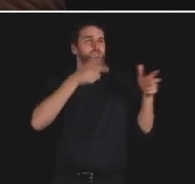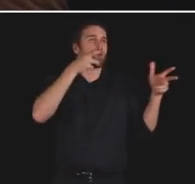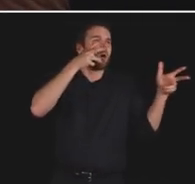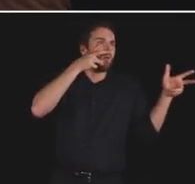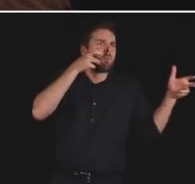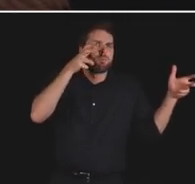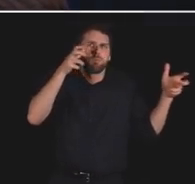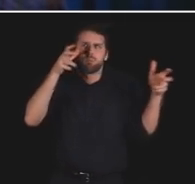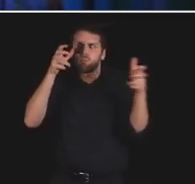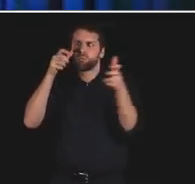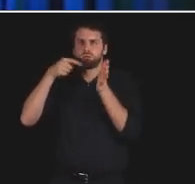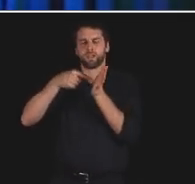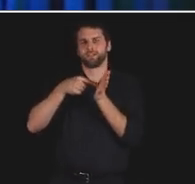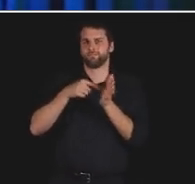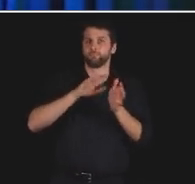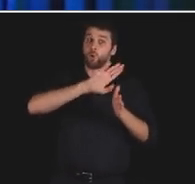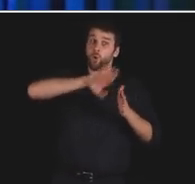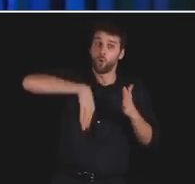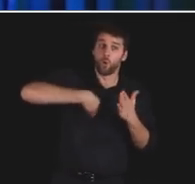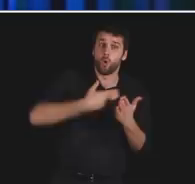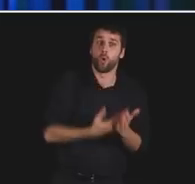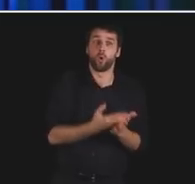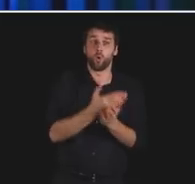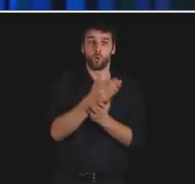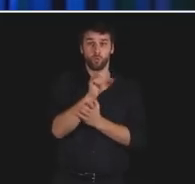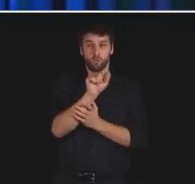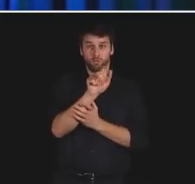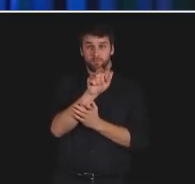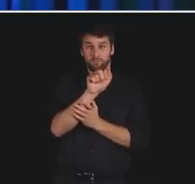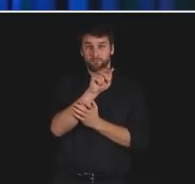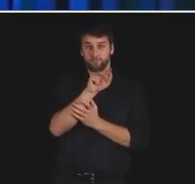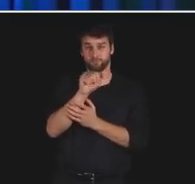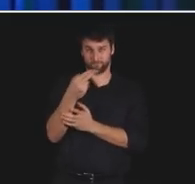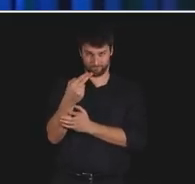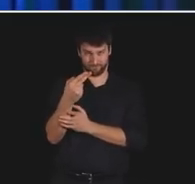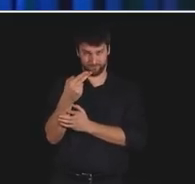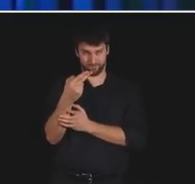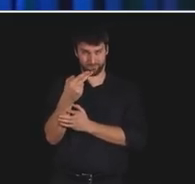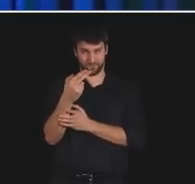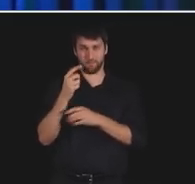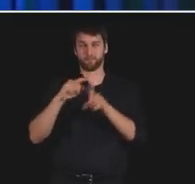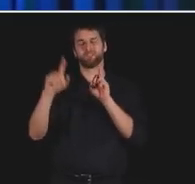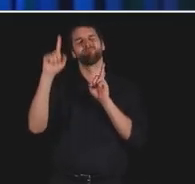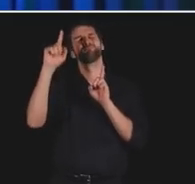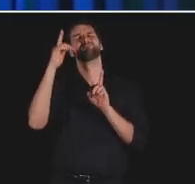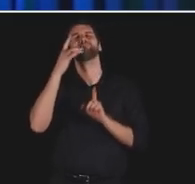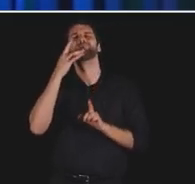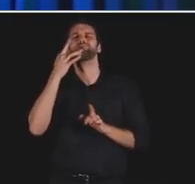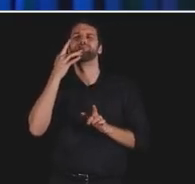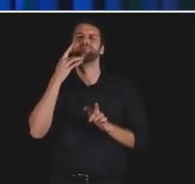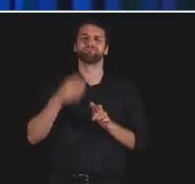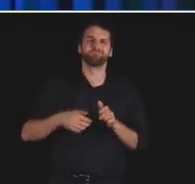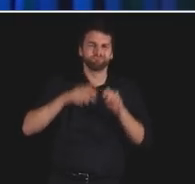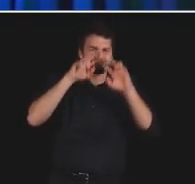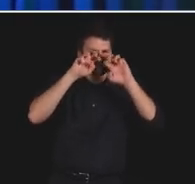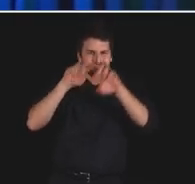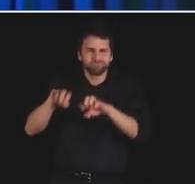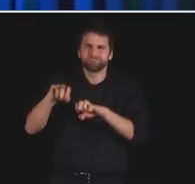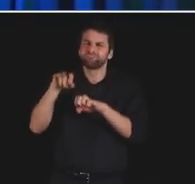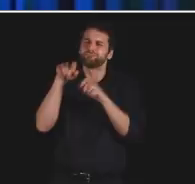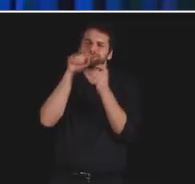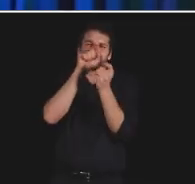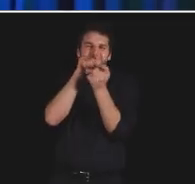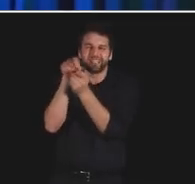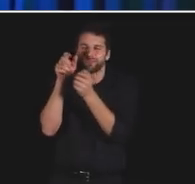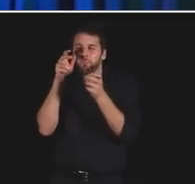African savanna, by examining it one tiny, subtle detail at a time, instead of looking at the most